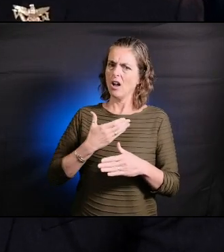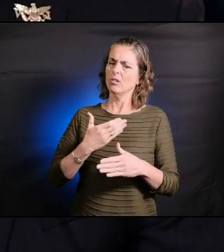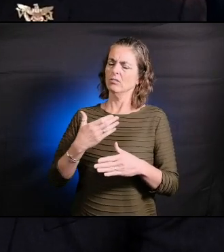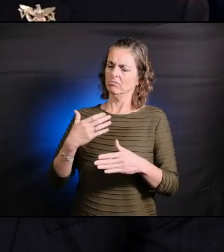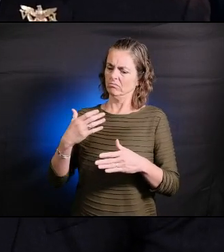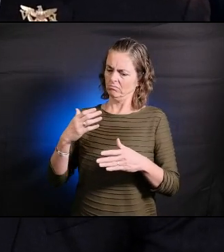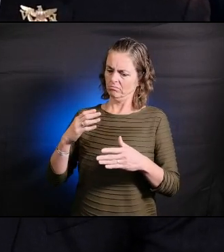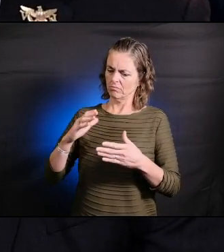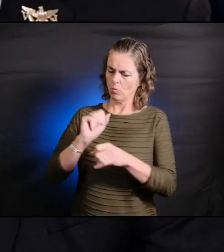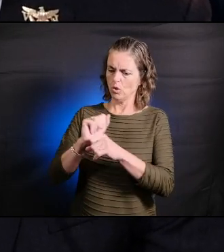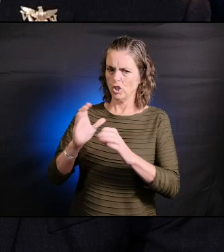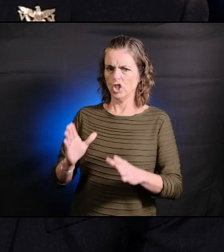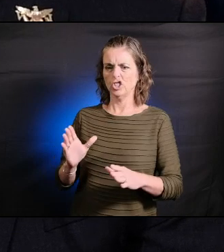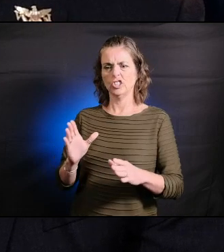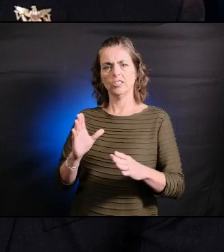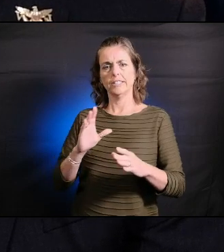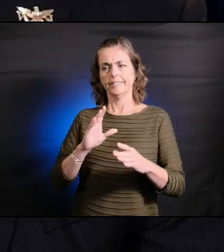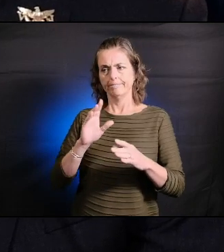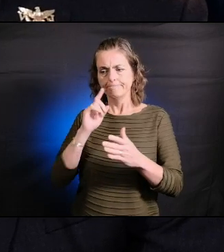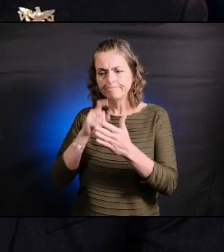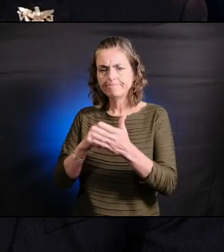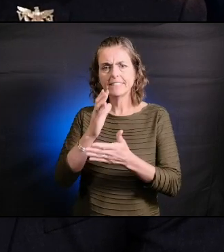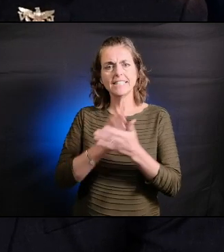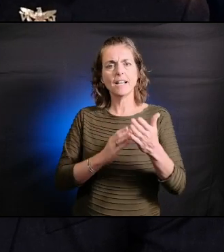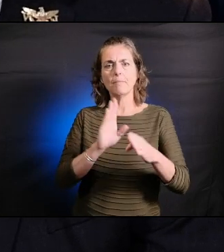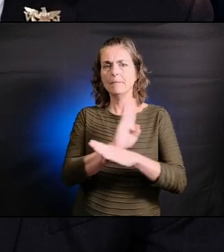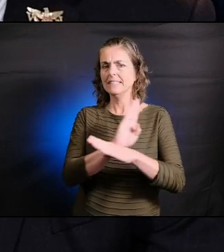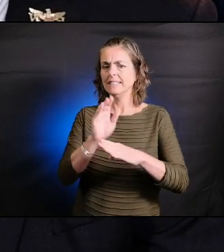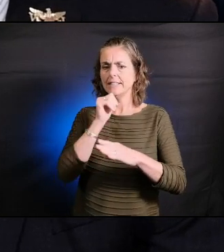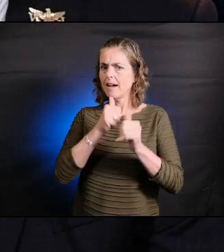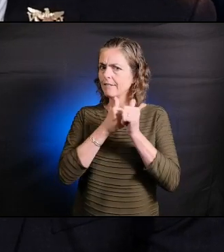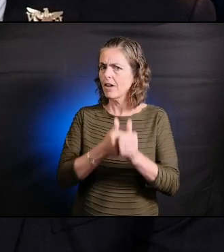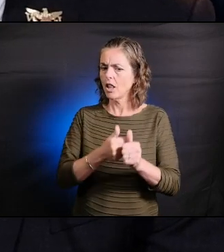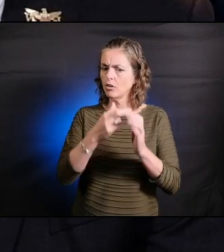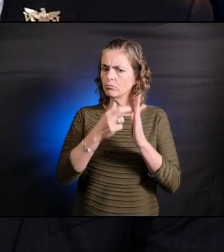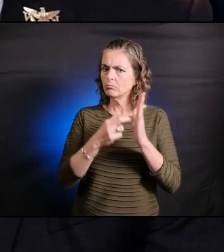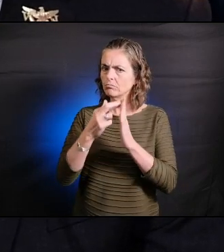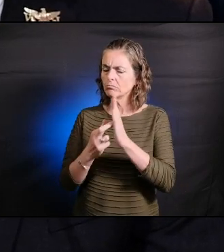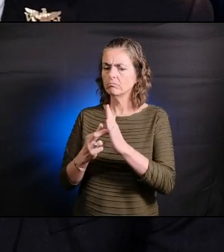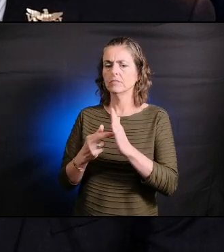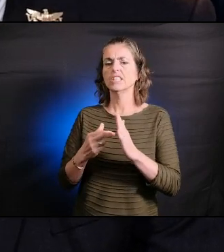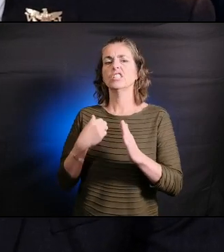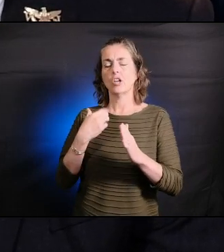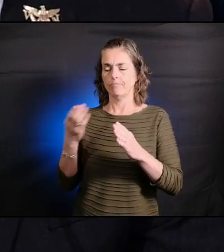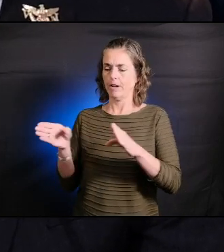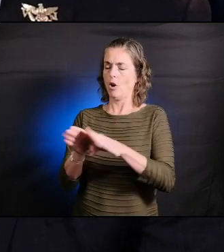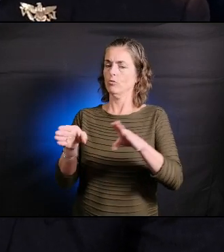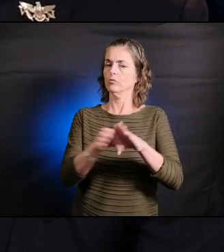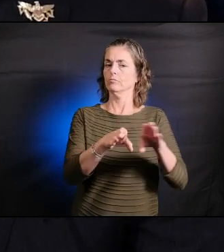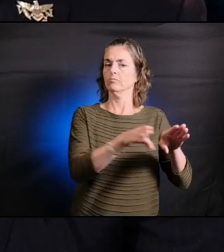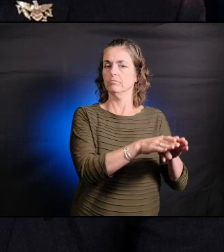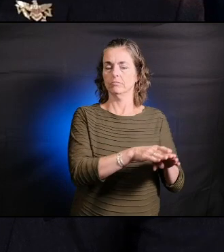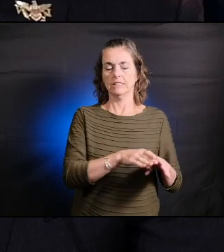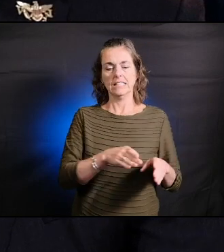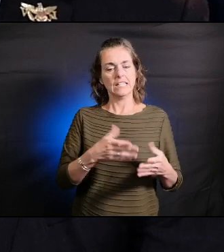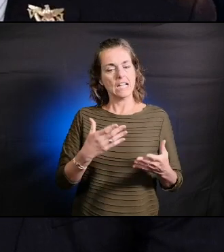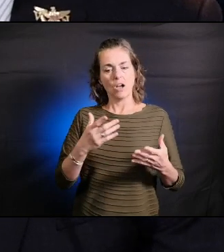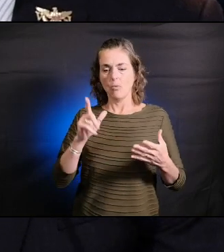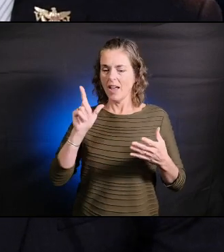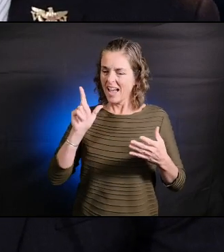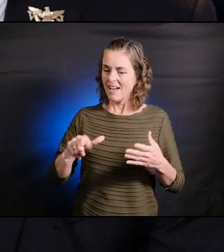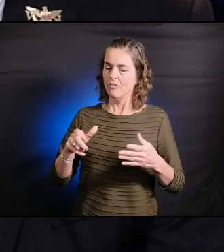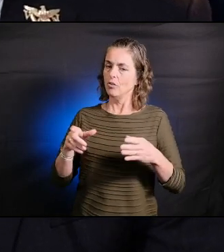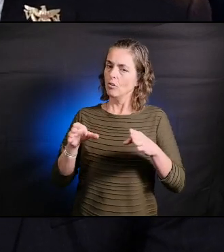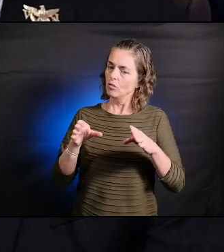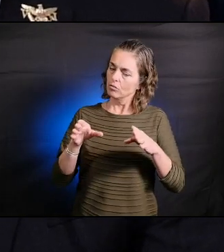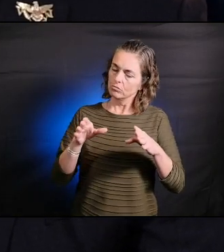safeguard their customers and employees against the spread of this deadly, ravishing virus. And I say that